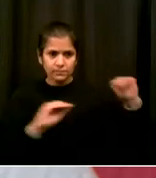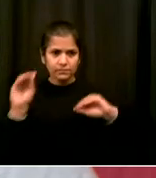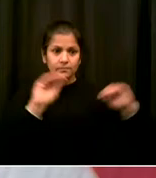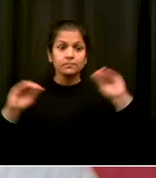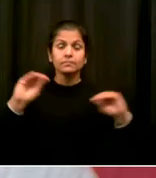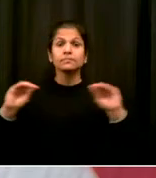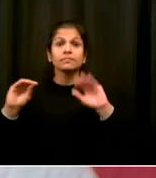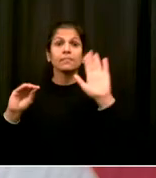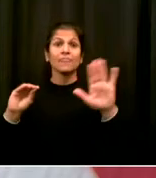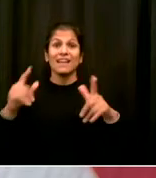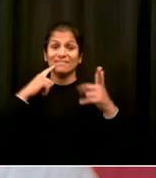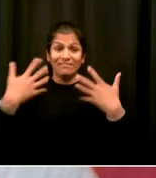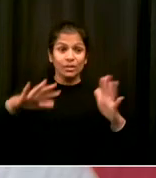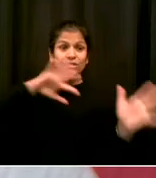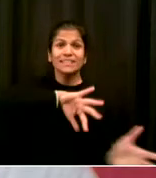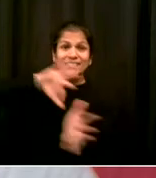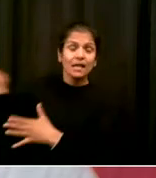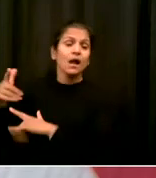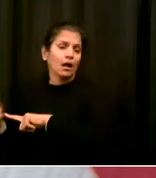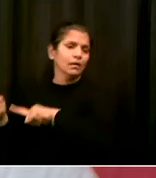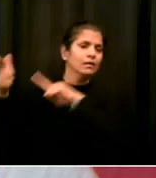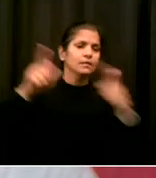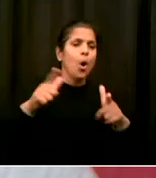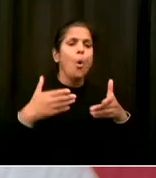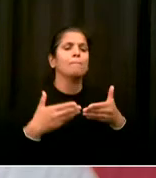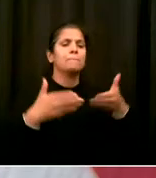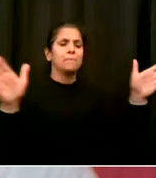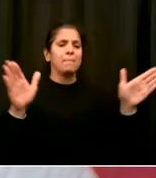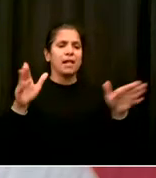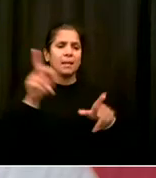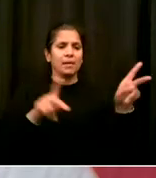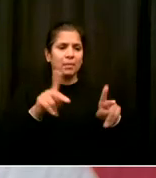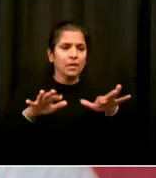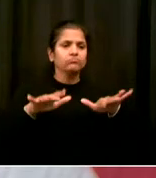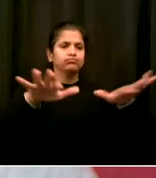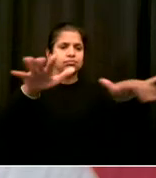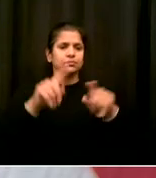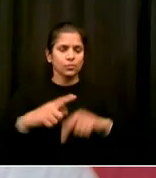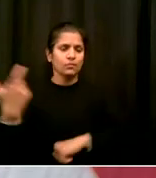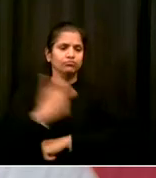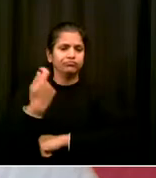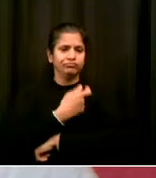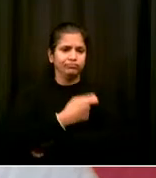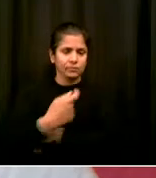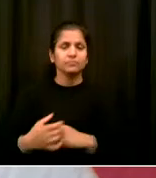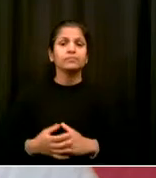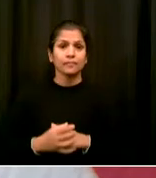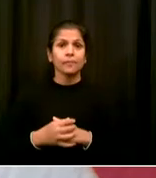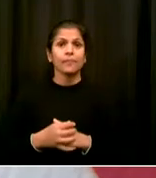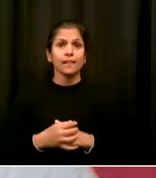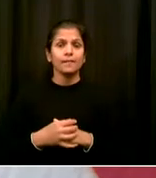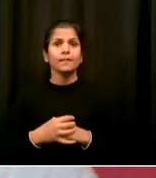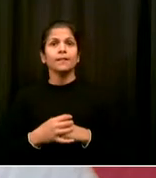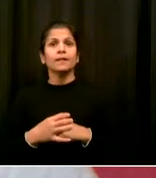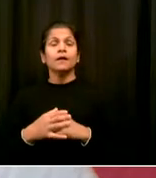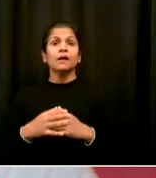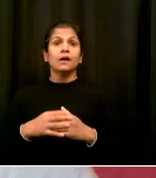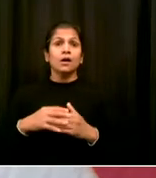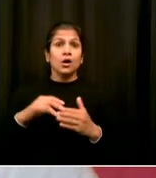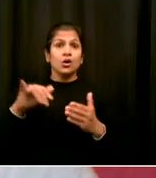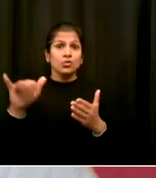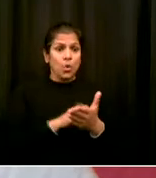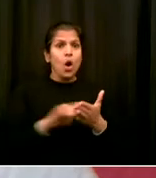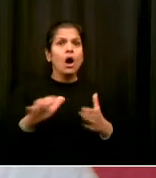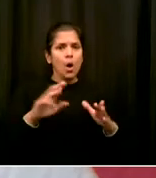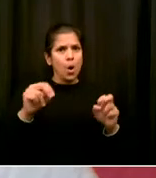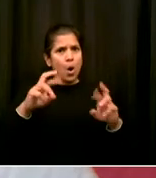far. Finally, we need New Yorkers themselves to choose to get vaccinated. But we'll help you by making